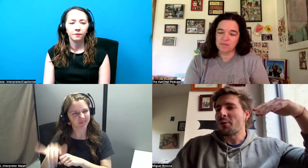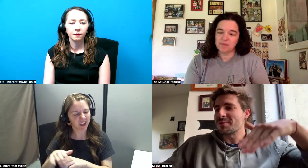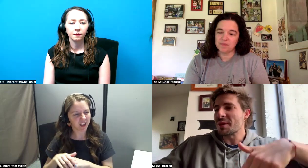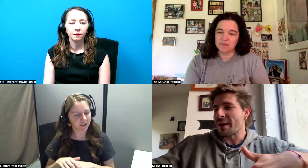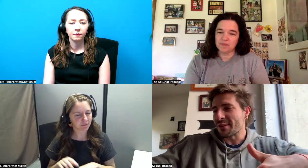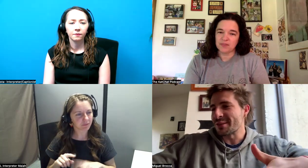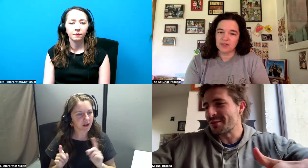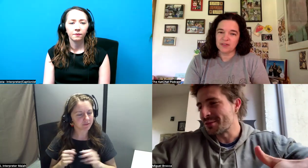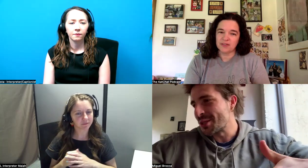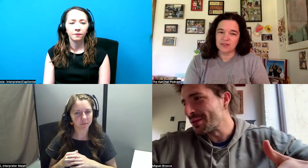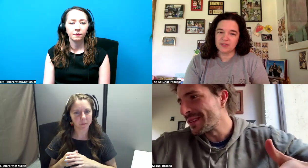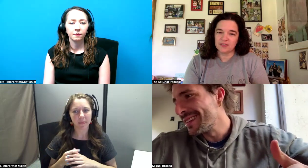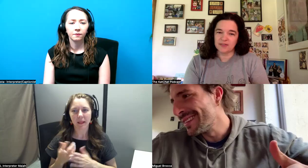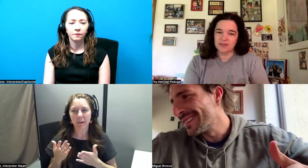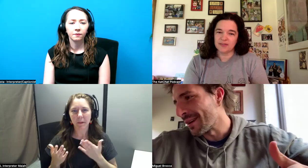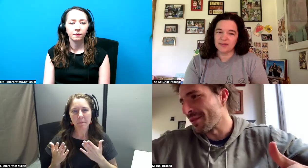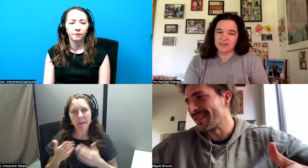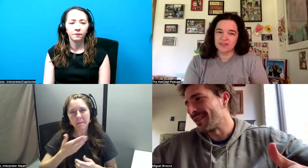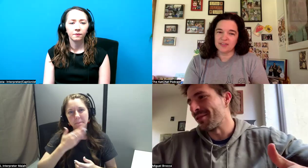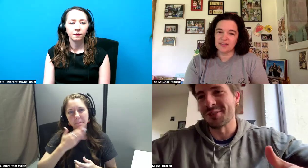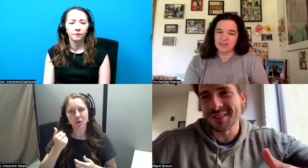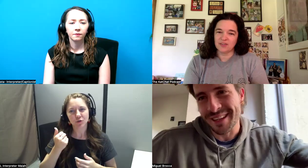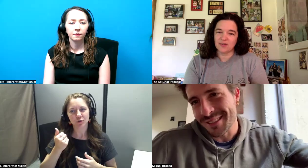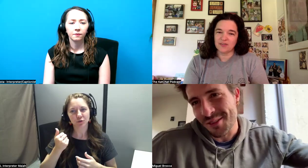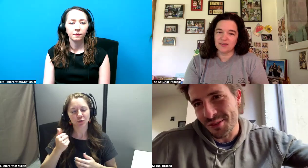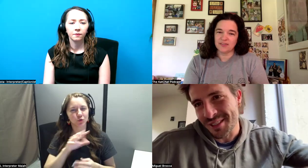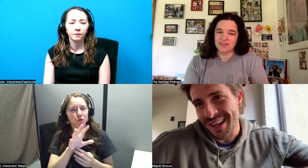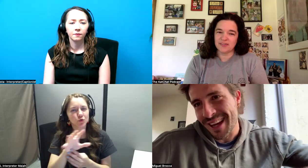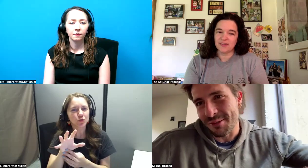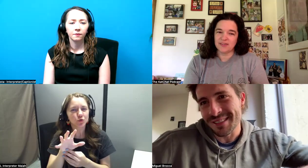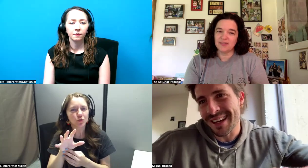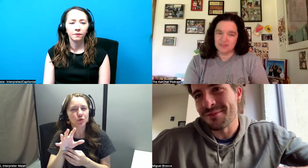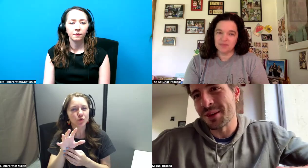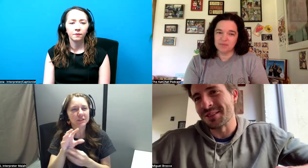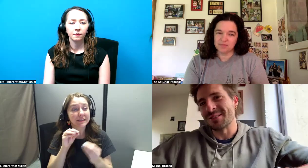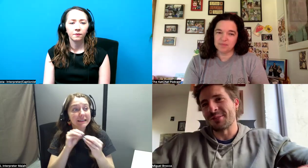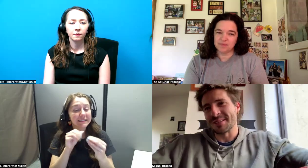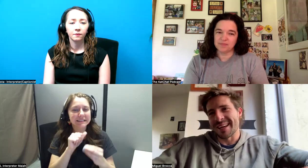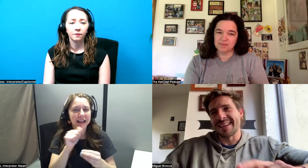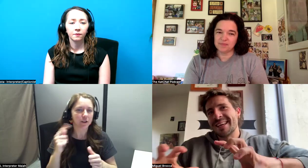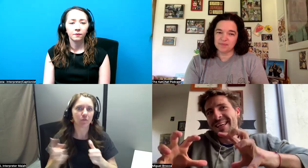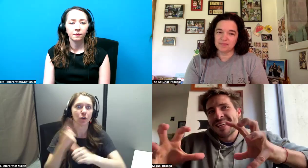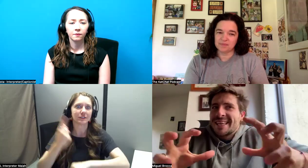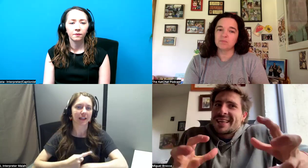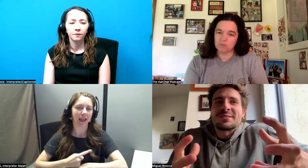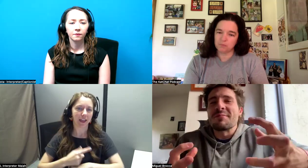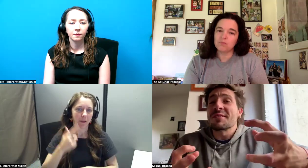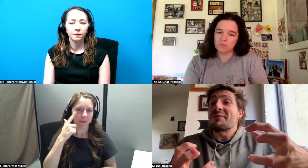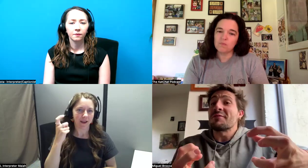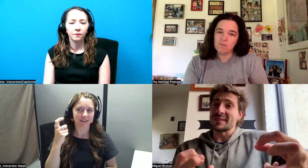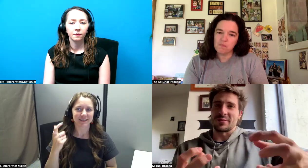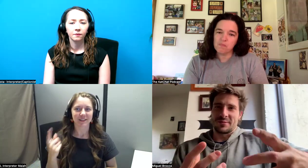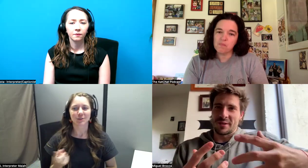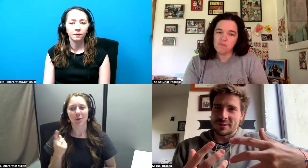it would always be better to shoot something that's not the first kiss on the first day, I would say, because it's always like there's